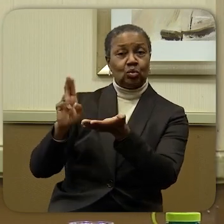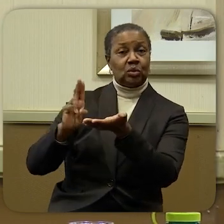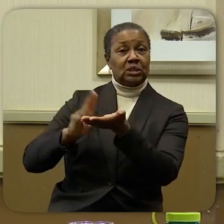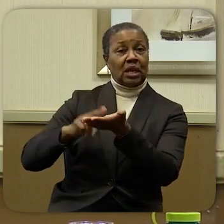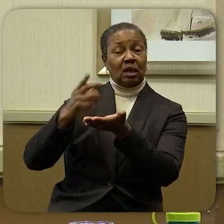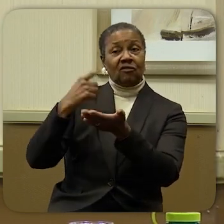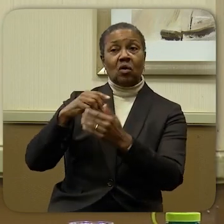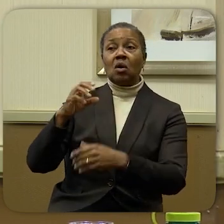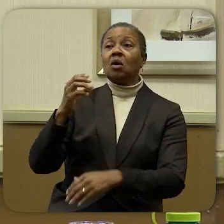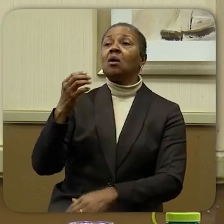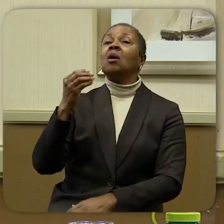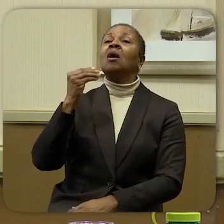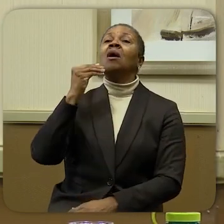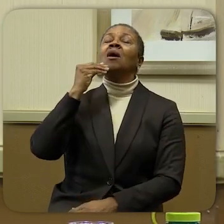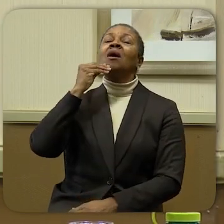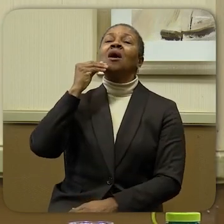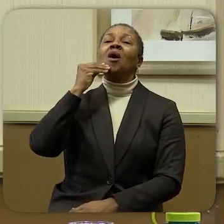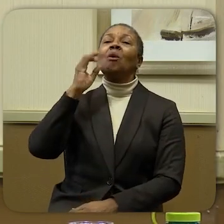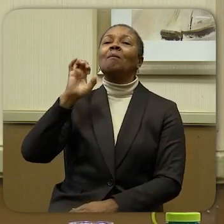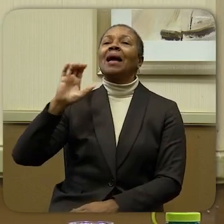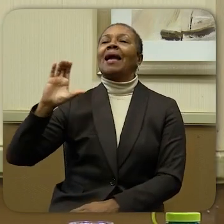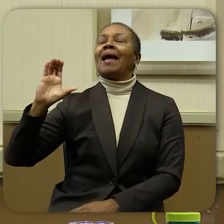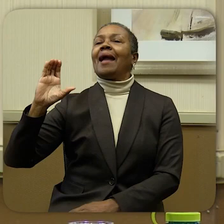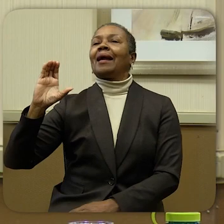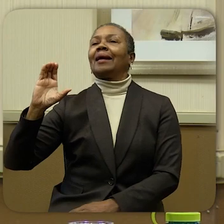for home ec class, and